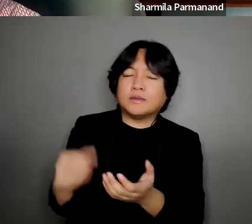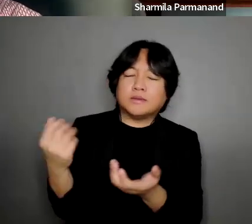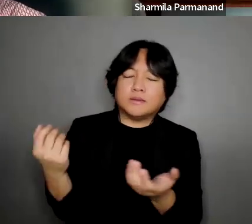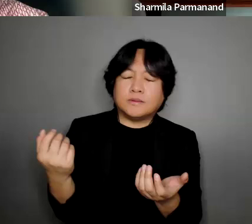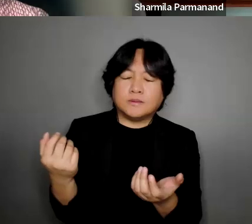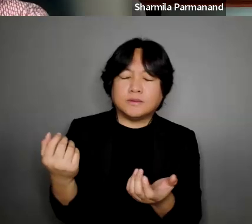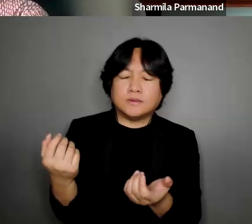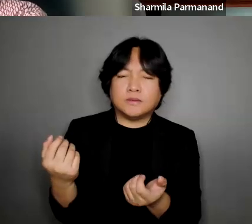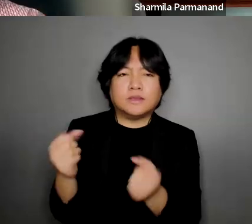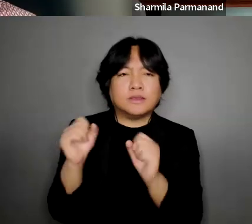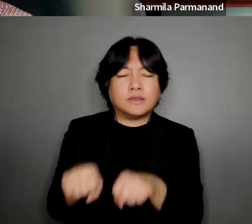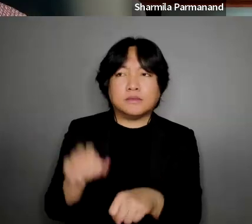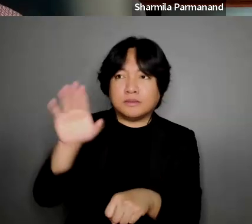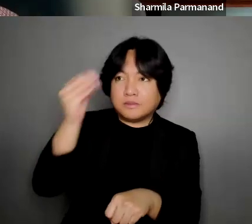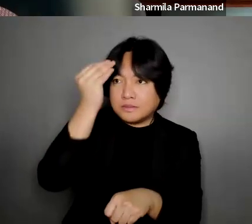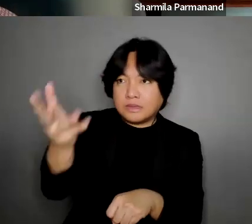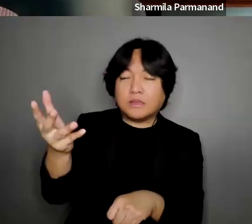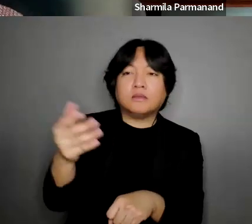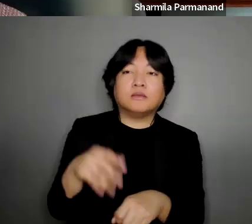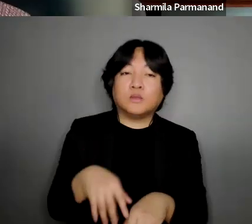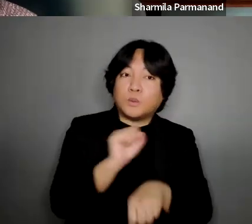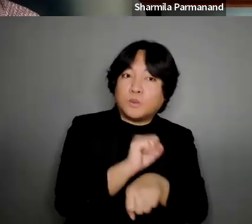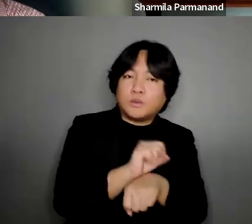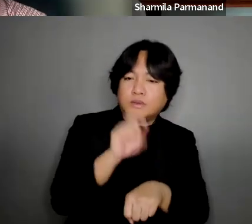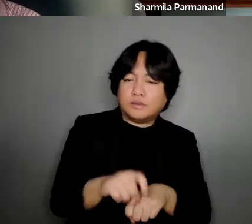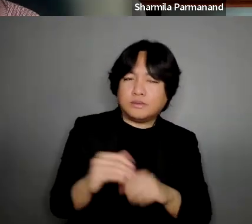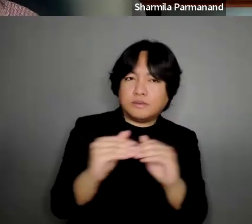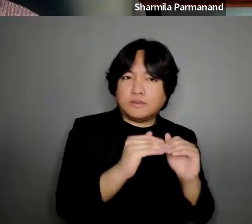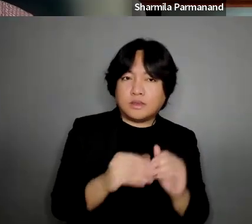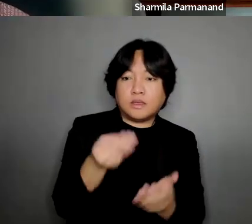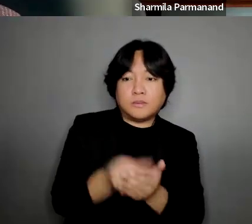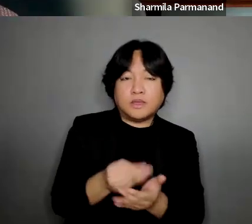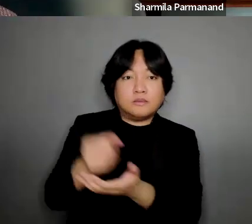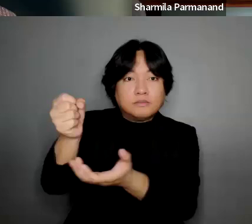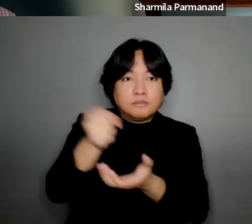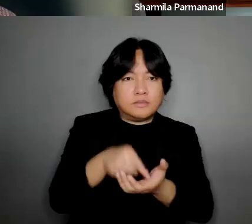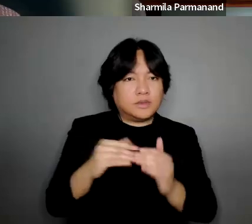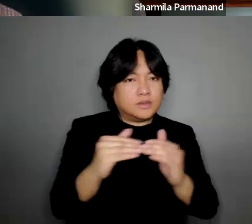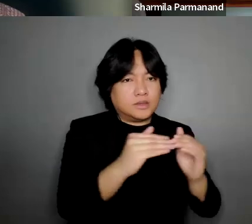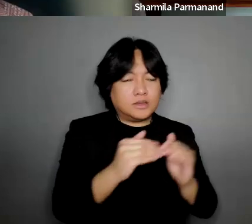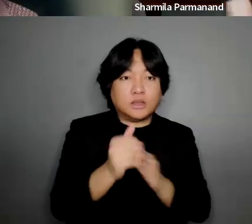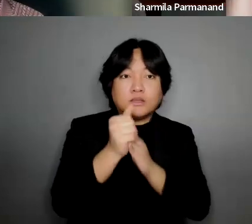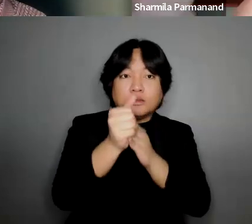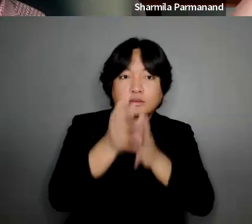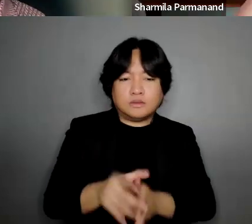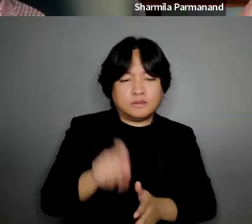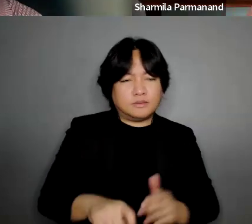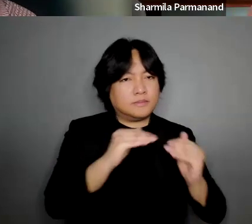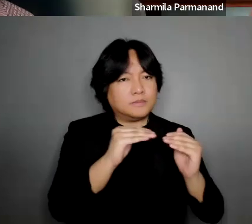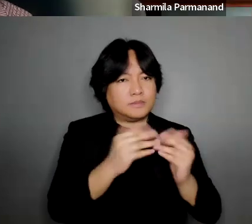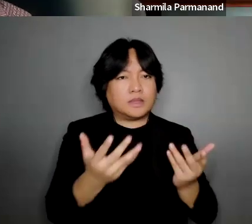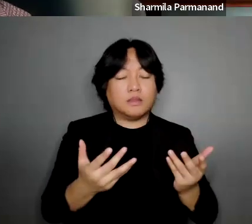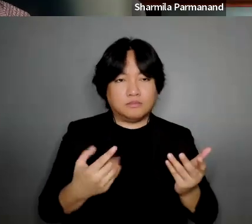the labor has to be equal. The funding has to be equal. The leadership has to be shared. So I super